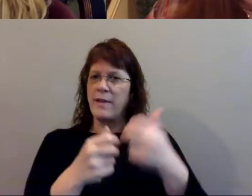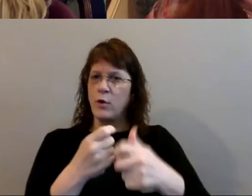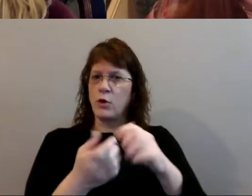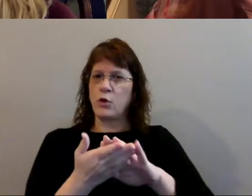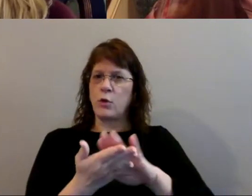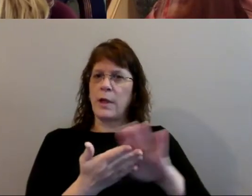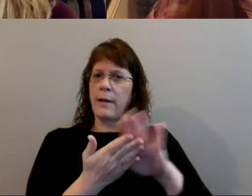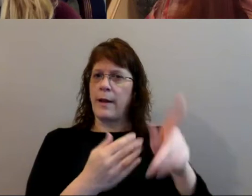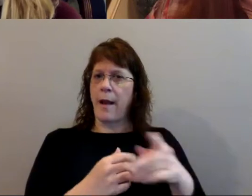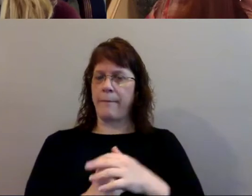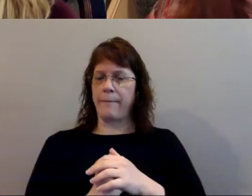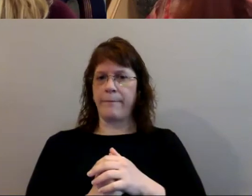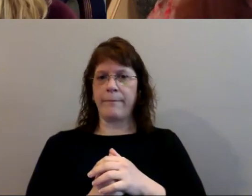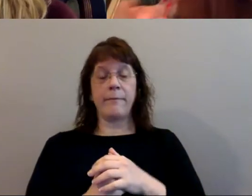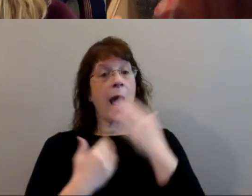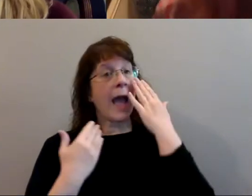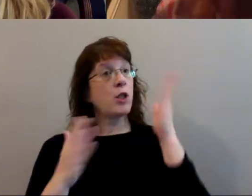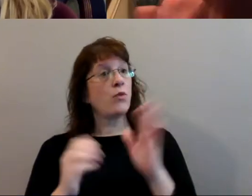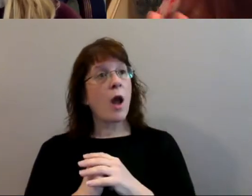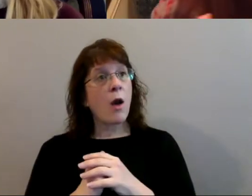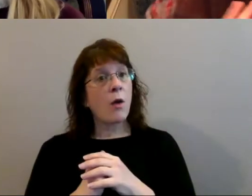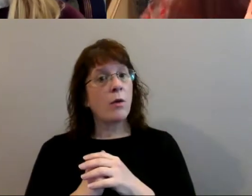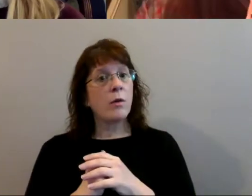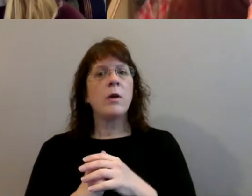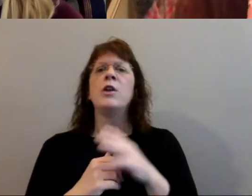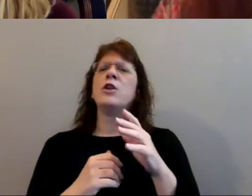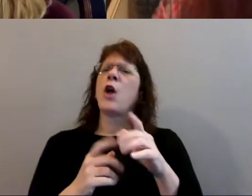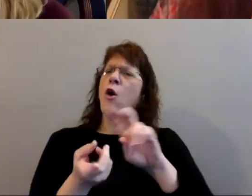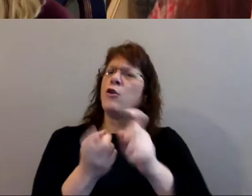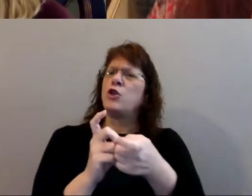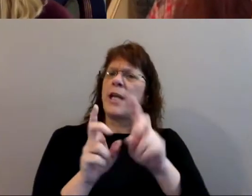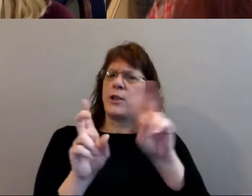I don't know. Well, Um, let's reframe the question. Like